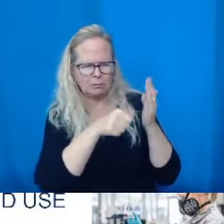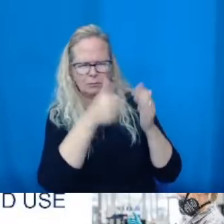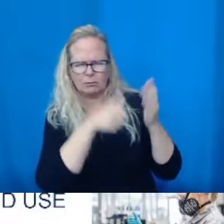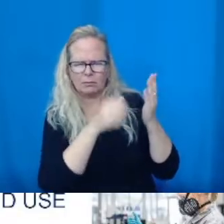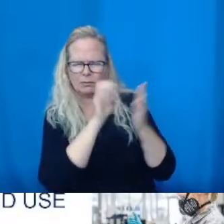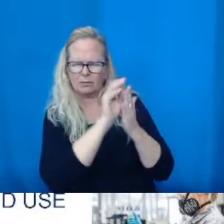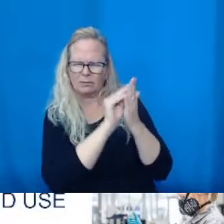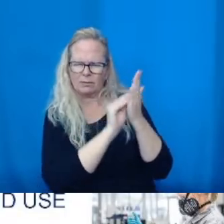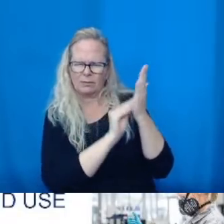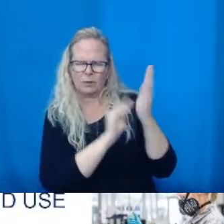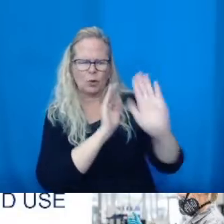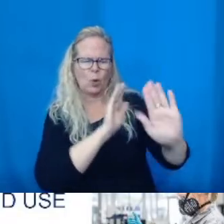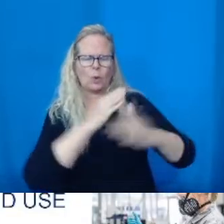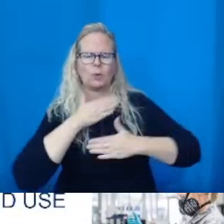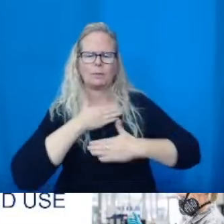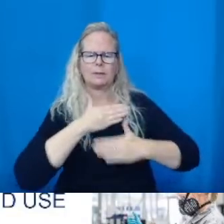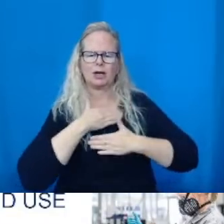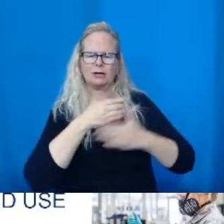one Kevin mentioned,